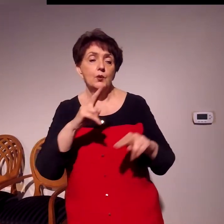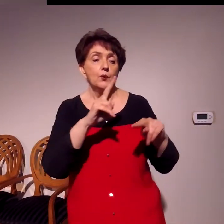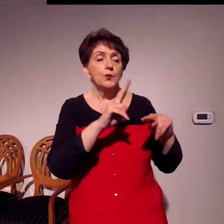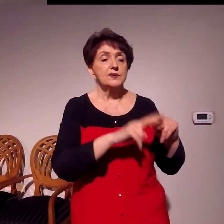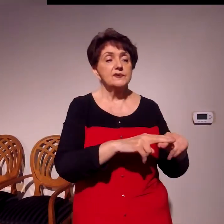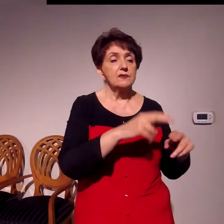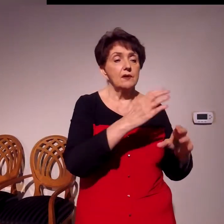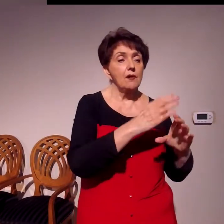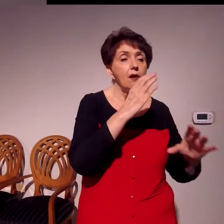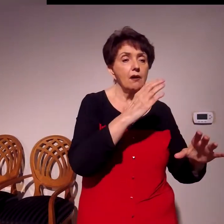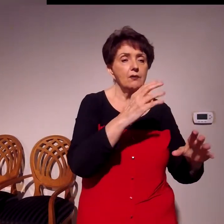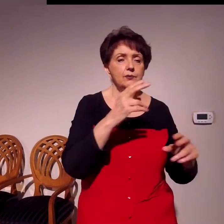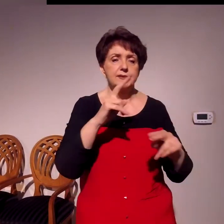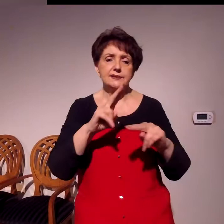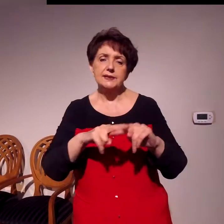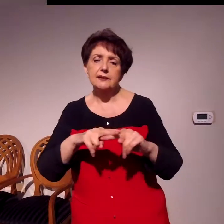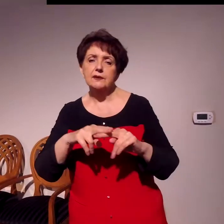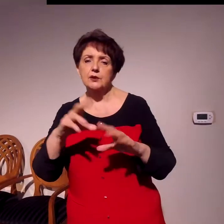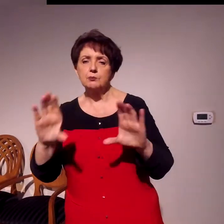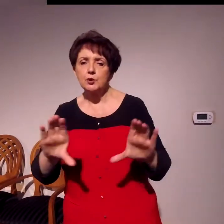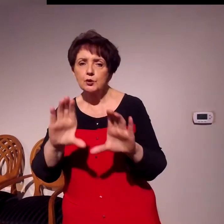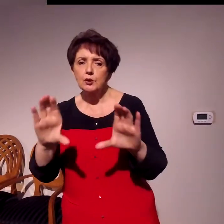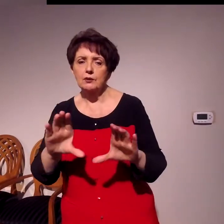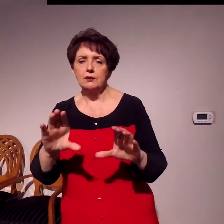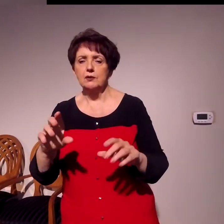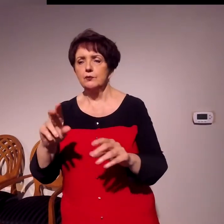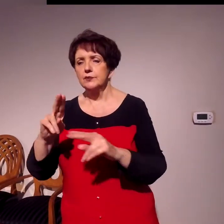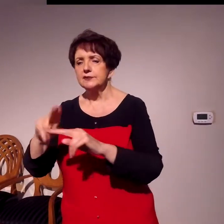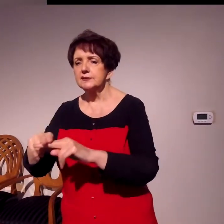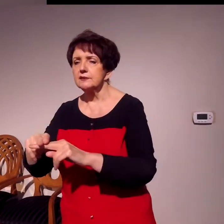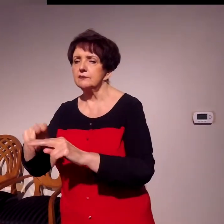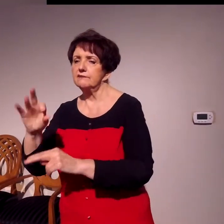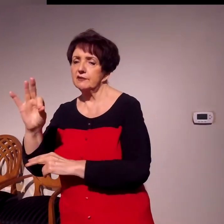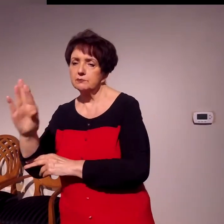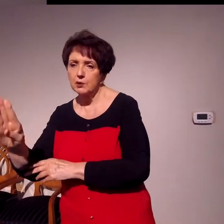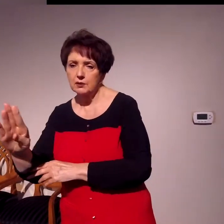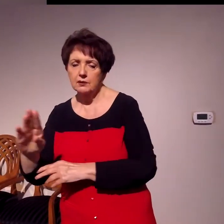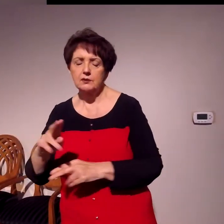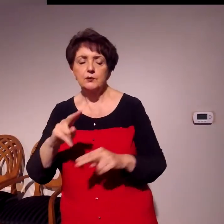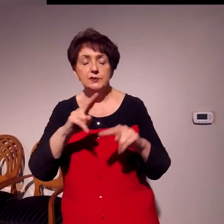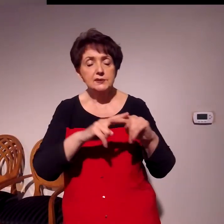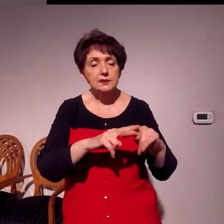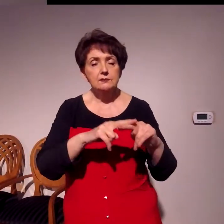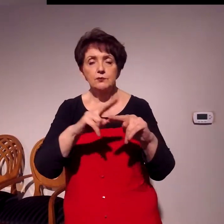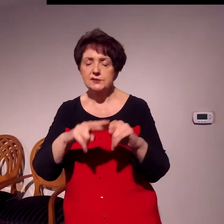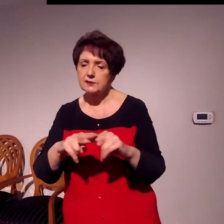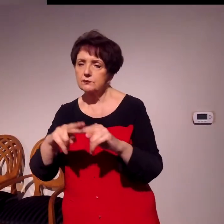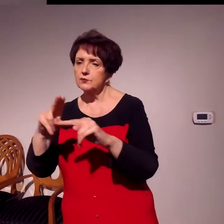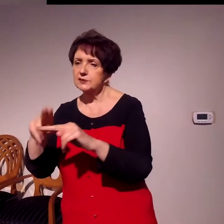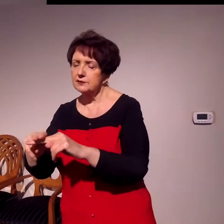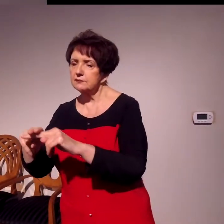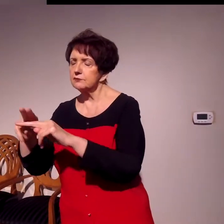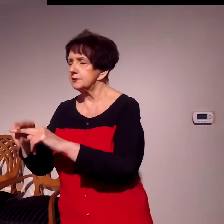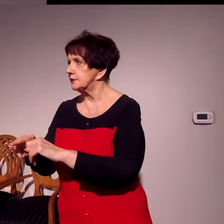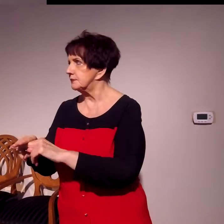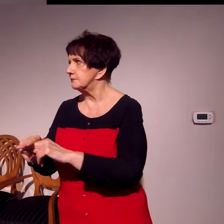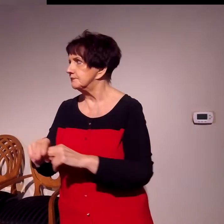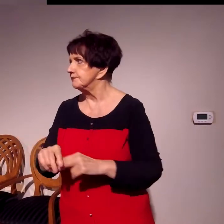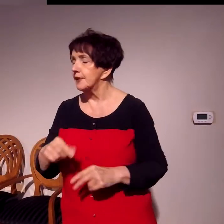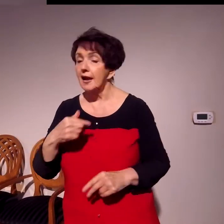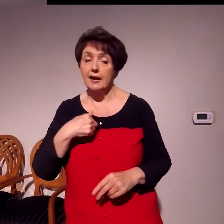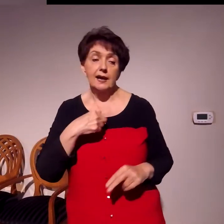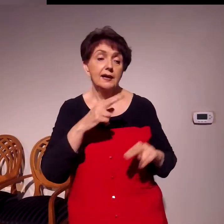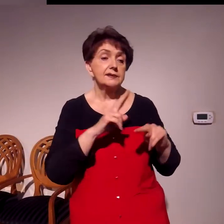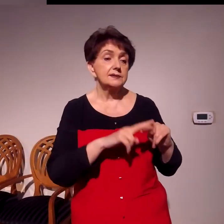front of our TV. We sit in front of the Facebook. We sit and we sit and we sit and we sit. Or should I say, I